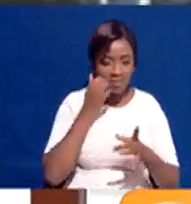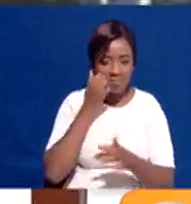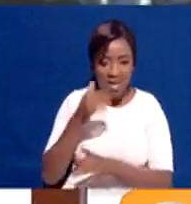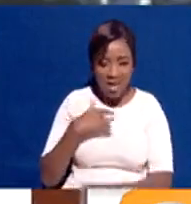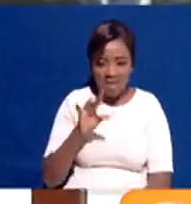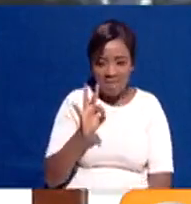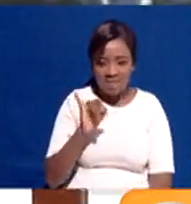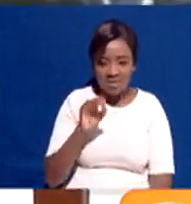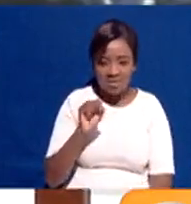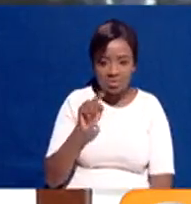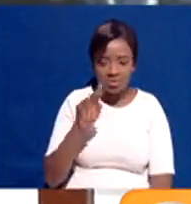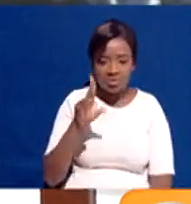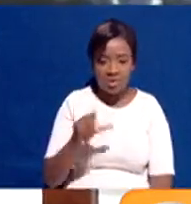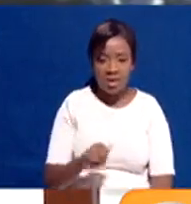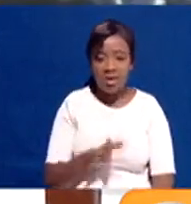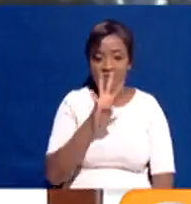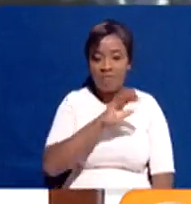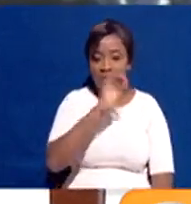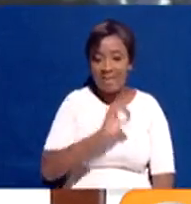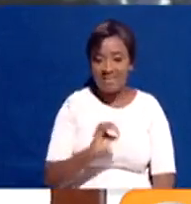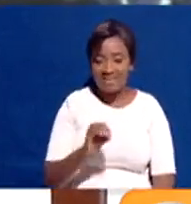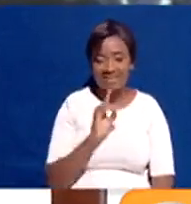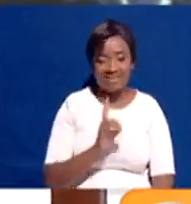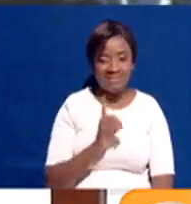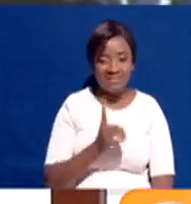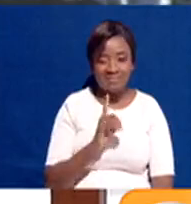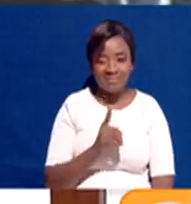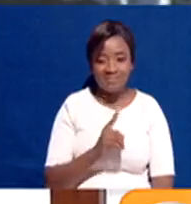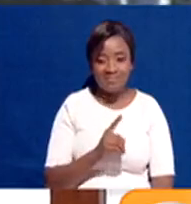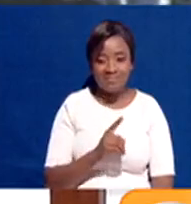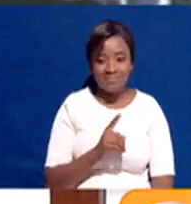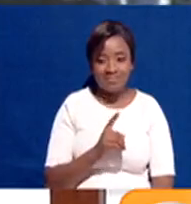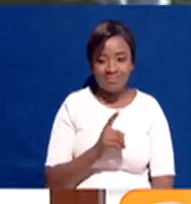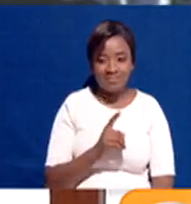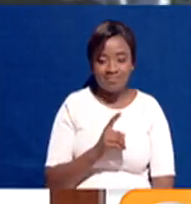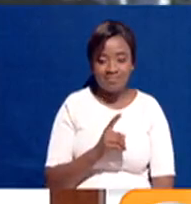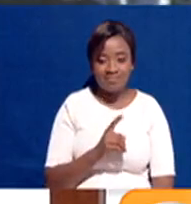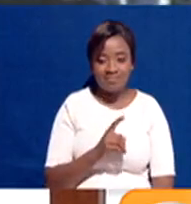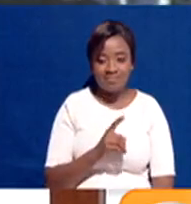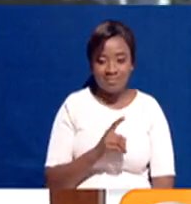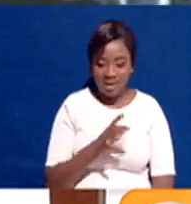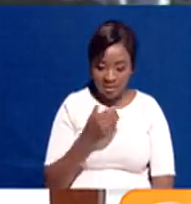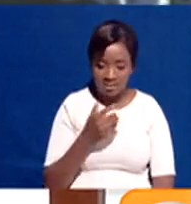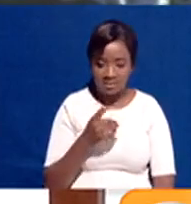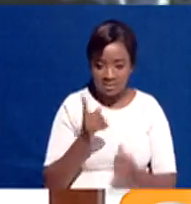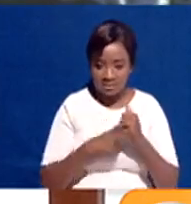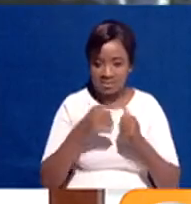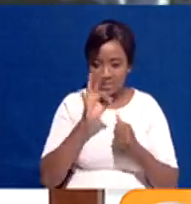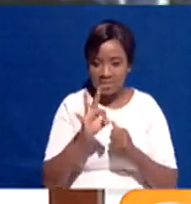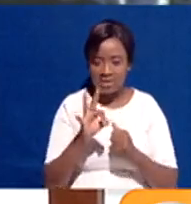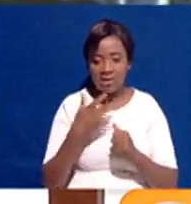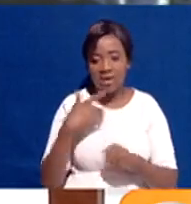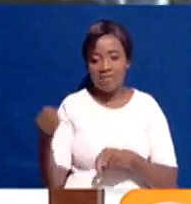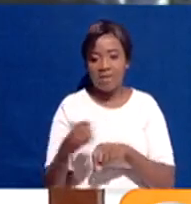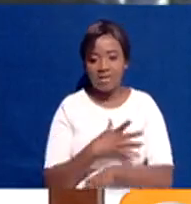number, about 4%, turned out to be more than above stage 3 cervical cancer patients. Oh. So it is really